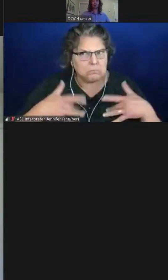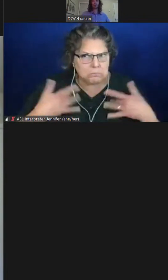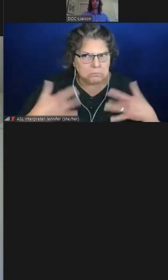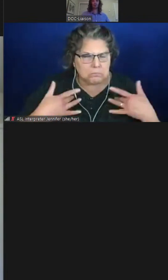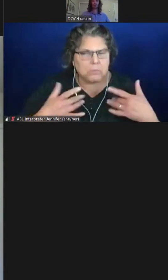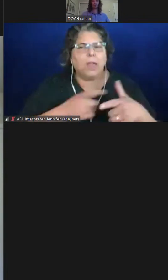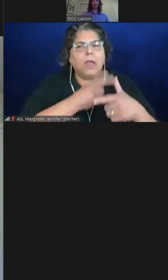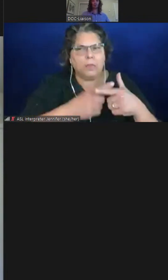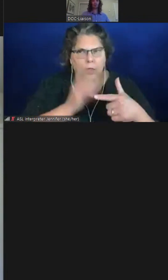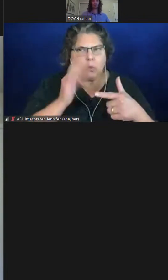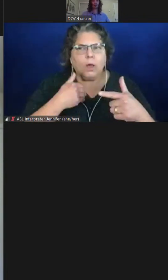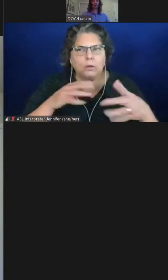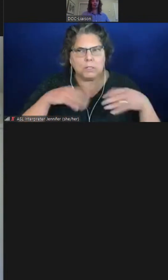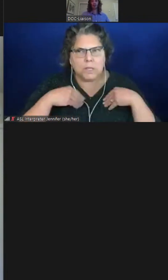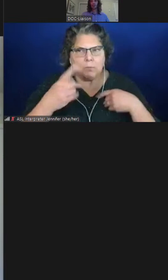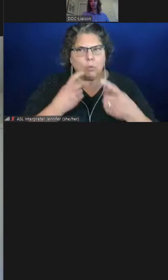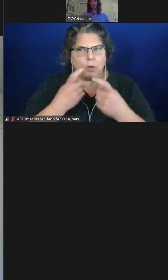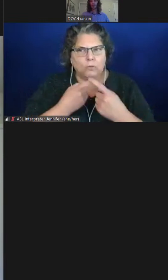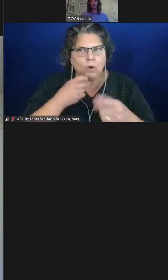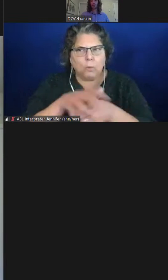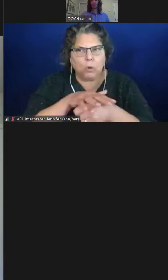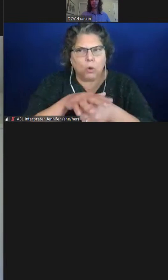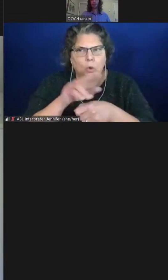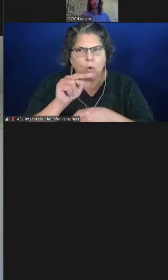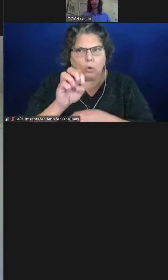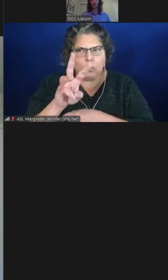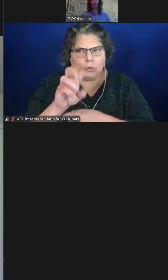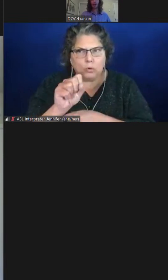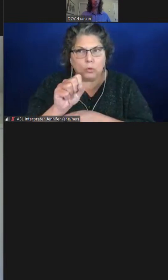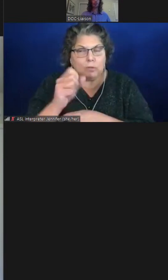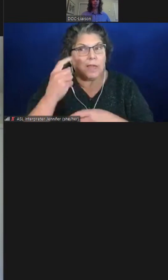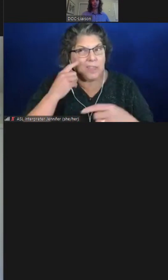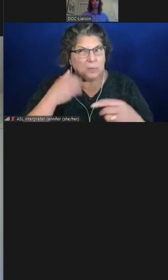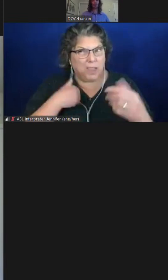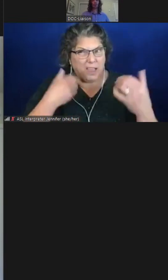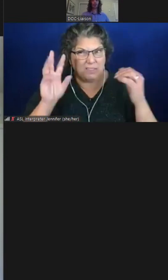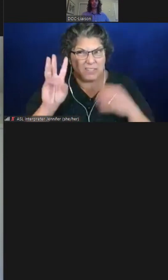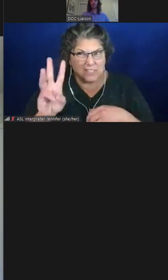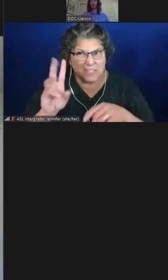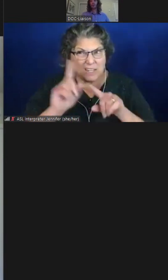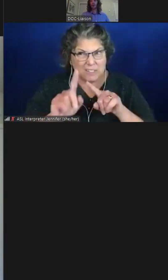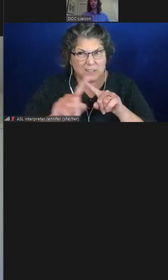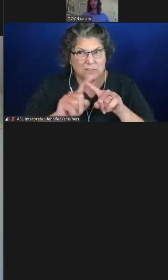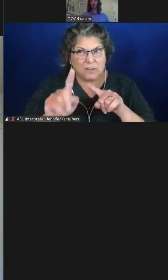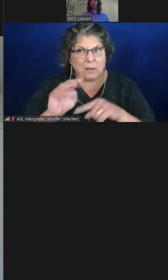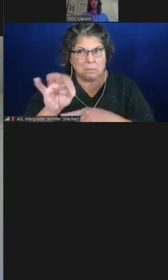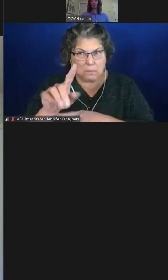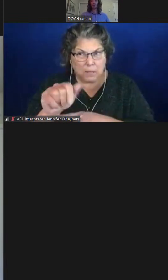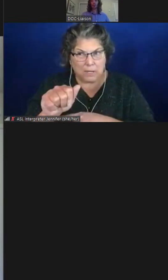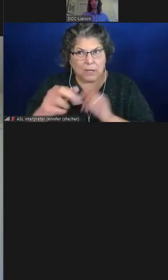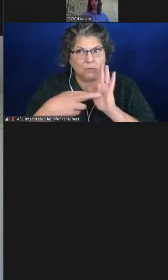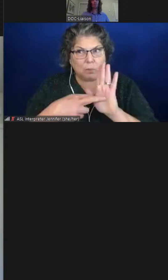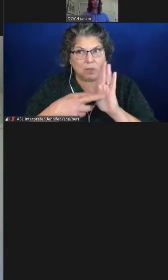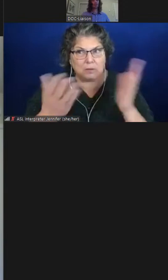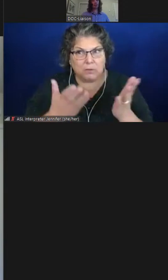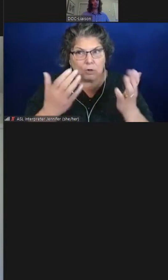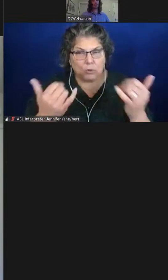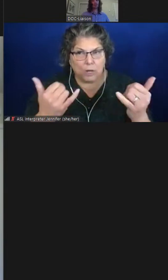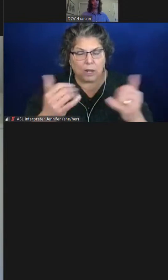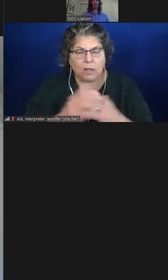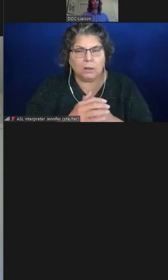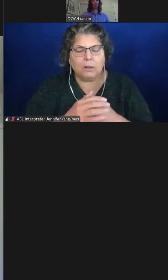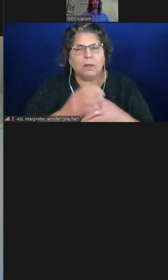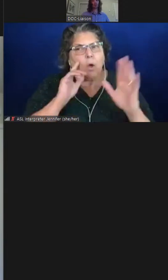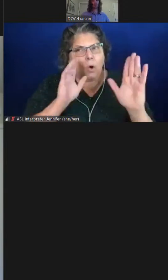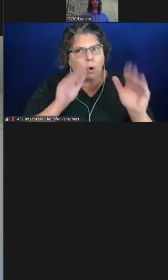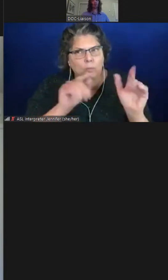questions from local news media. And I believe we have 6 outlets with us here today. And then we'll hopefully have time to be